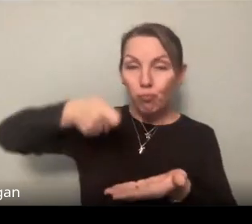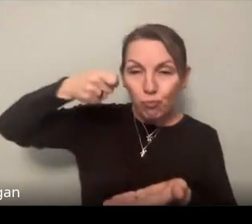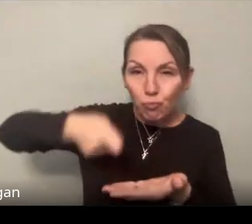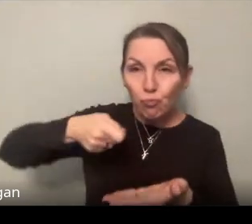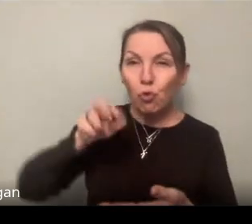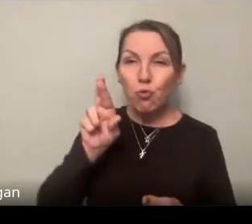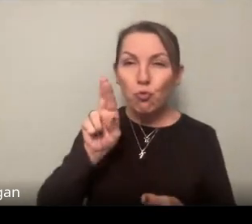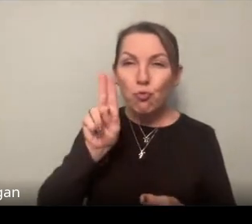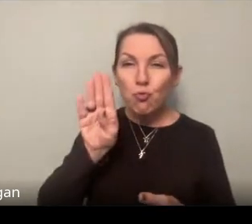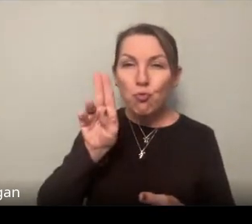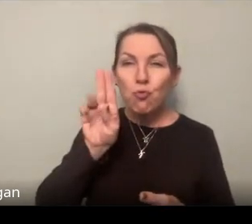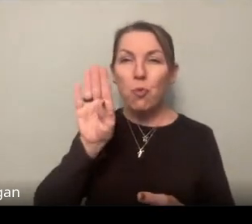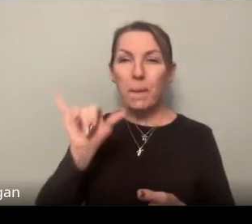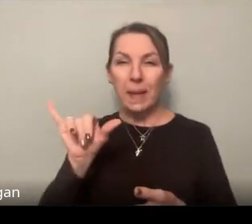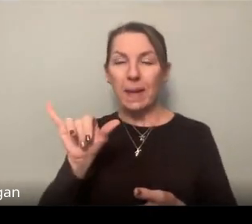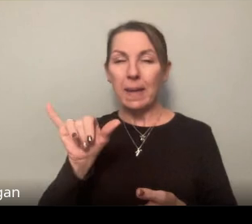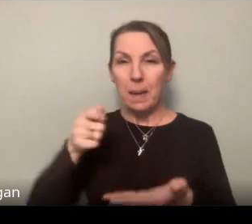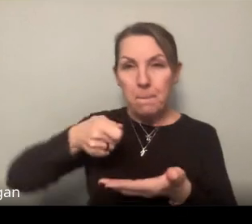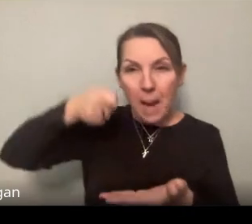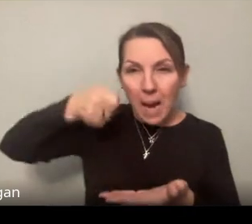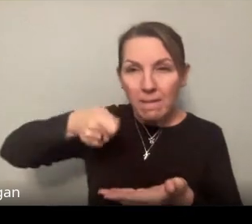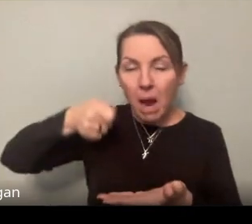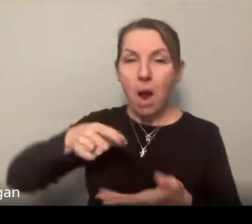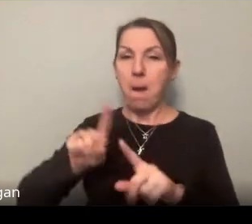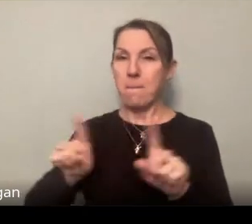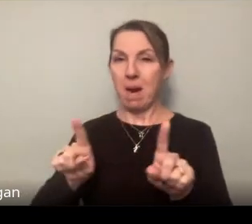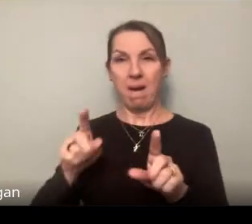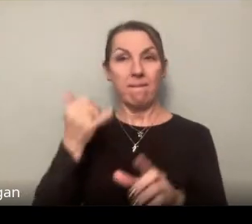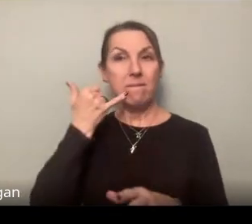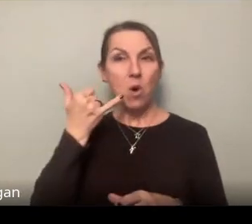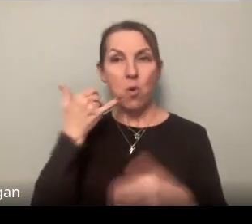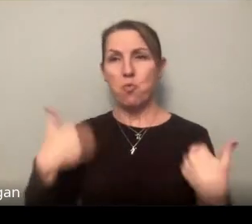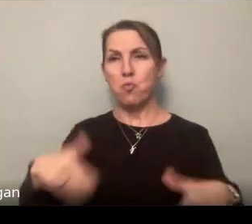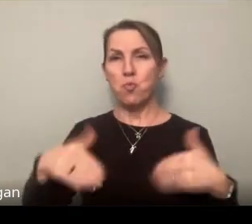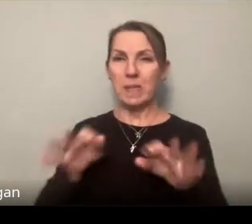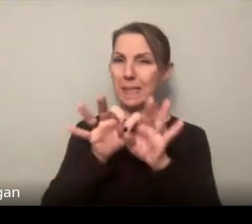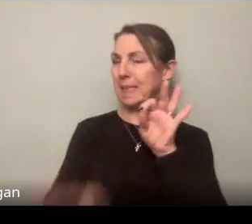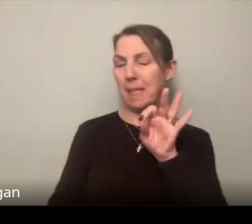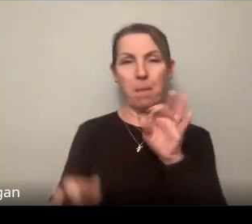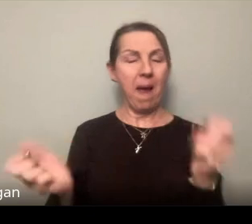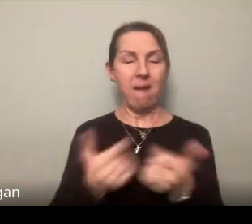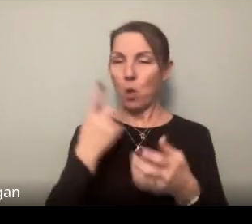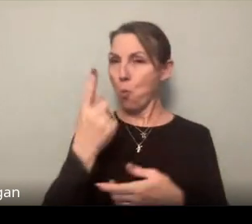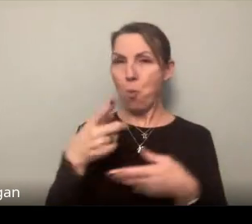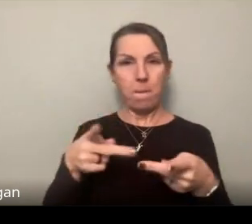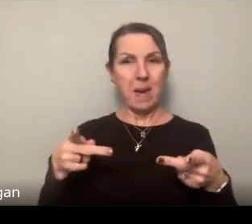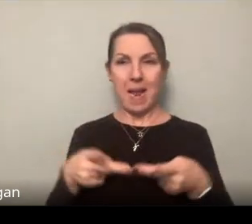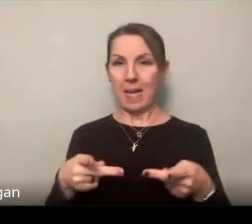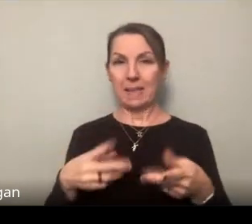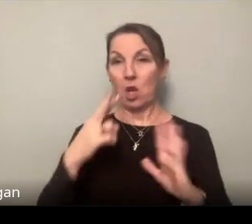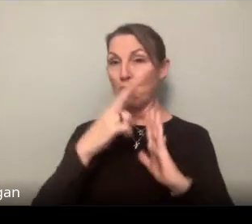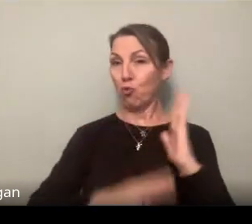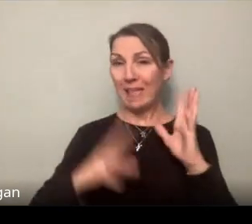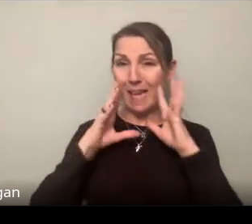sometimes too. But now that I got this phone, I've just been using that app because it's just been easy. Everything, you know, on one space. And it just reads it out loud